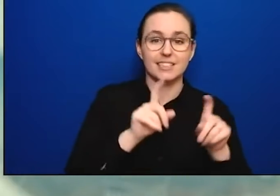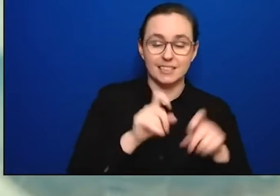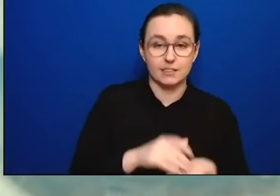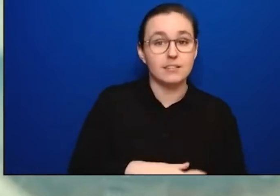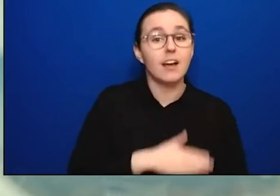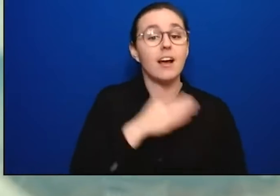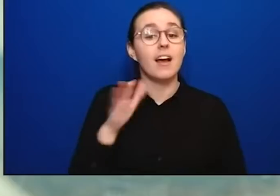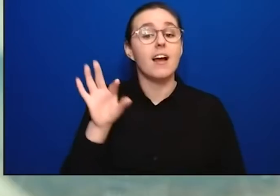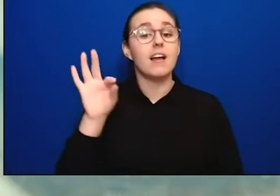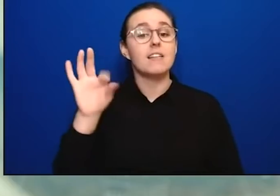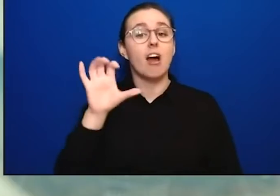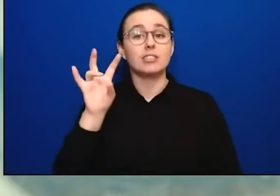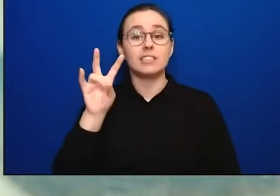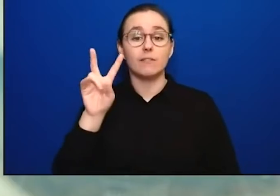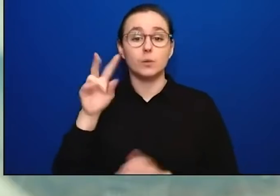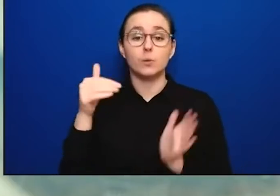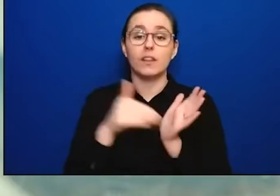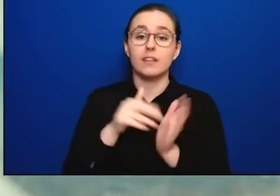tests,